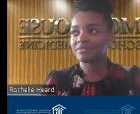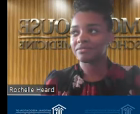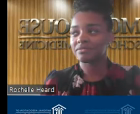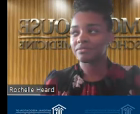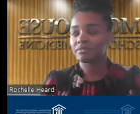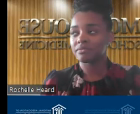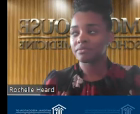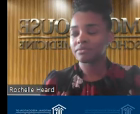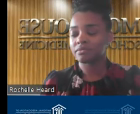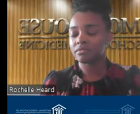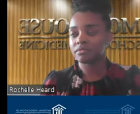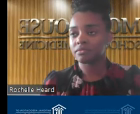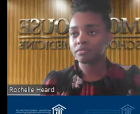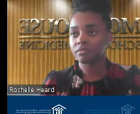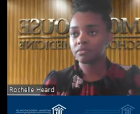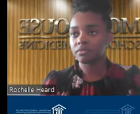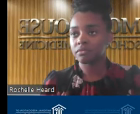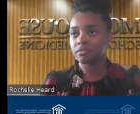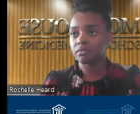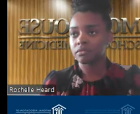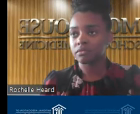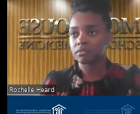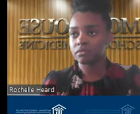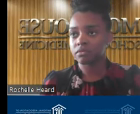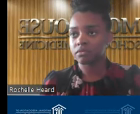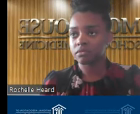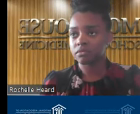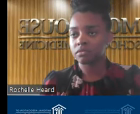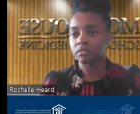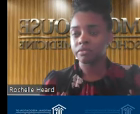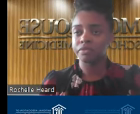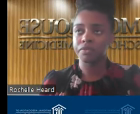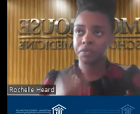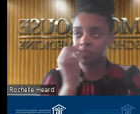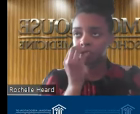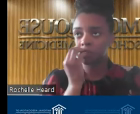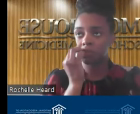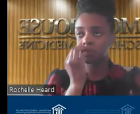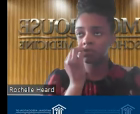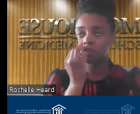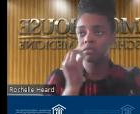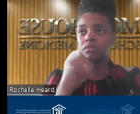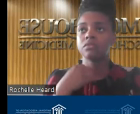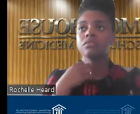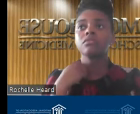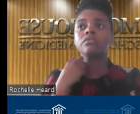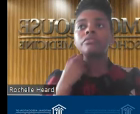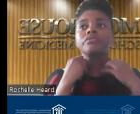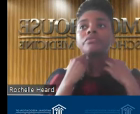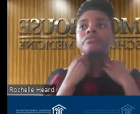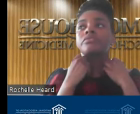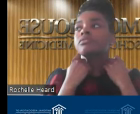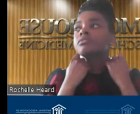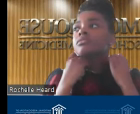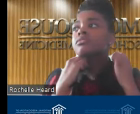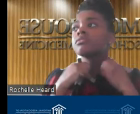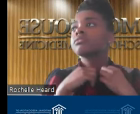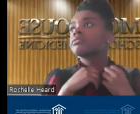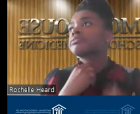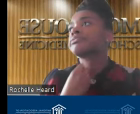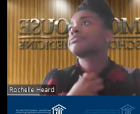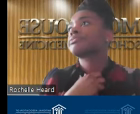guru. Whitney, thank you for your resources and sharing your resources with us. And particularly to all of our community partners